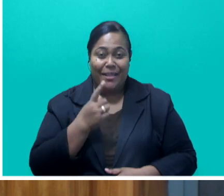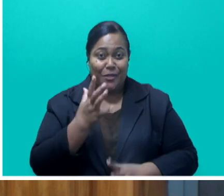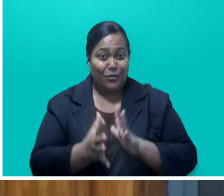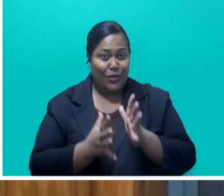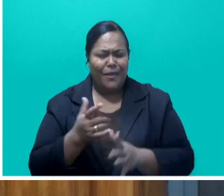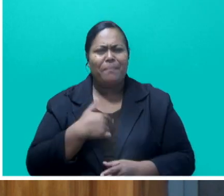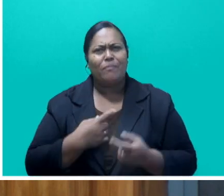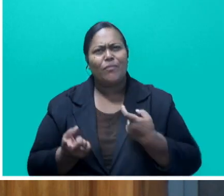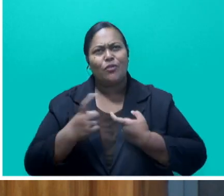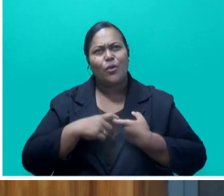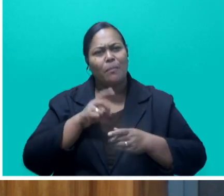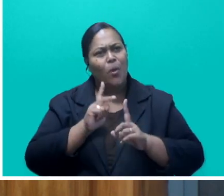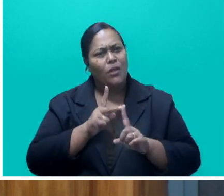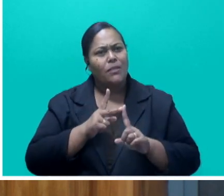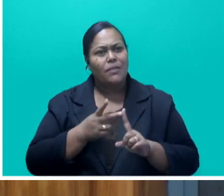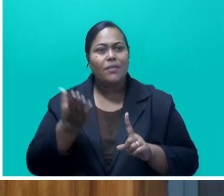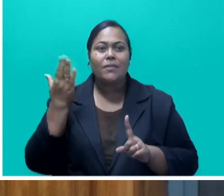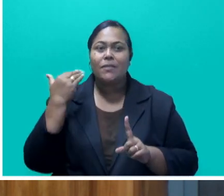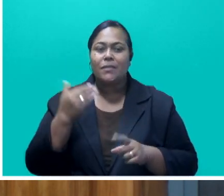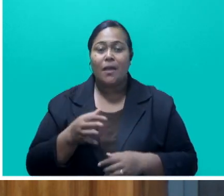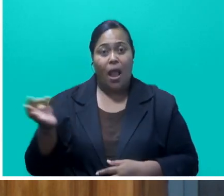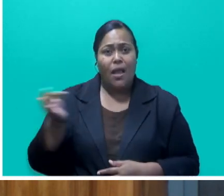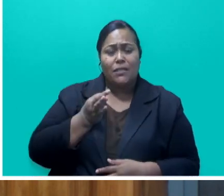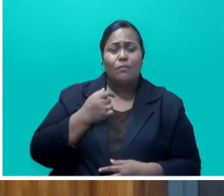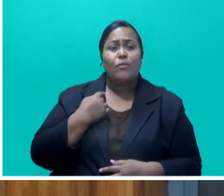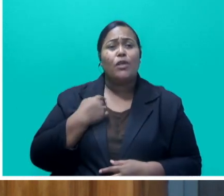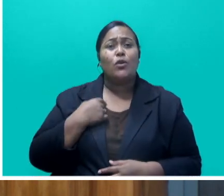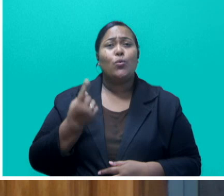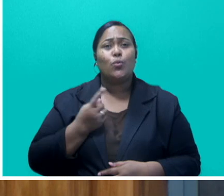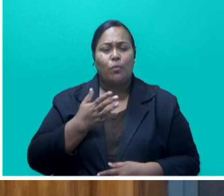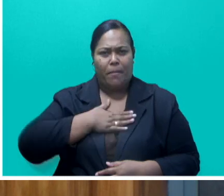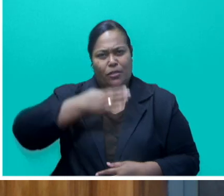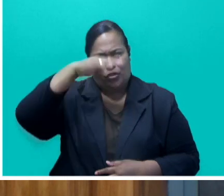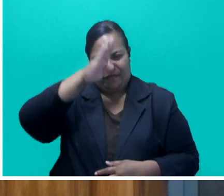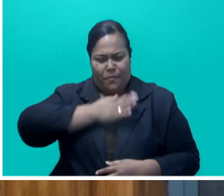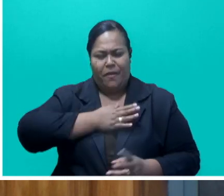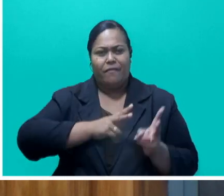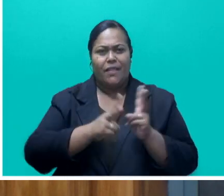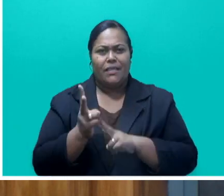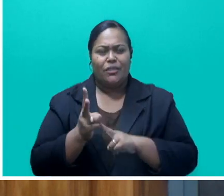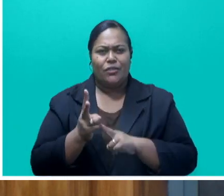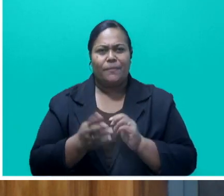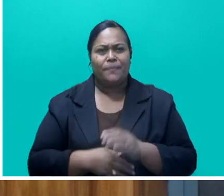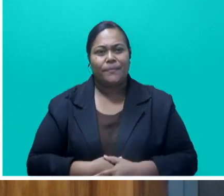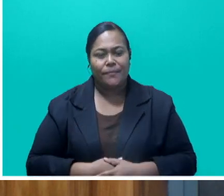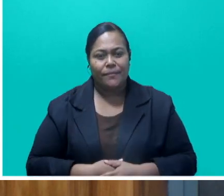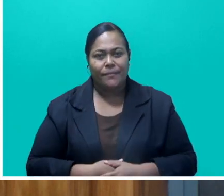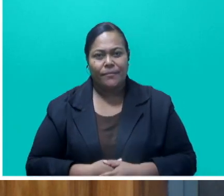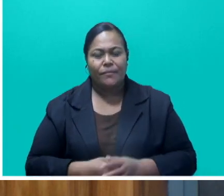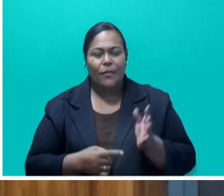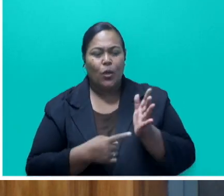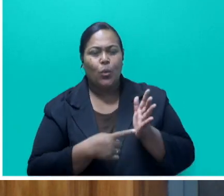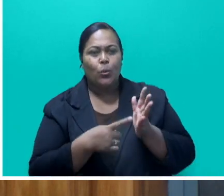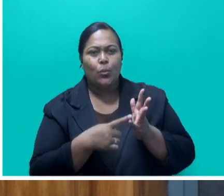joined politics at the request of my chief in my village, Turanga Tuisuva, Sanaila